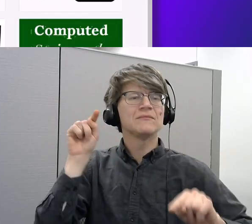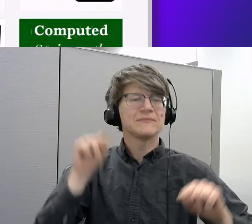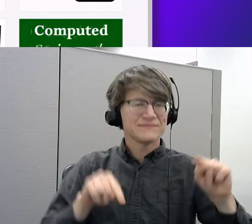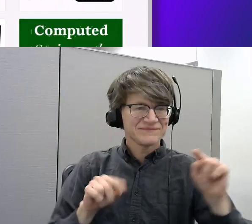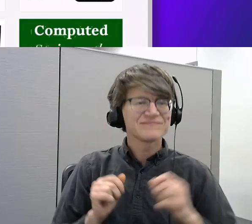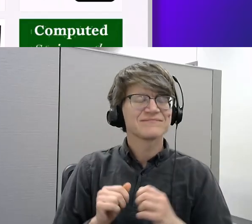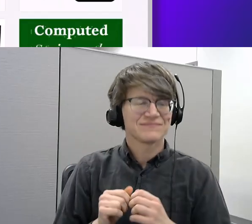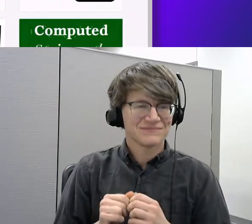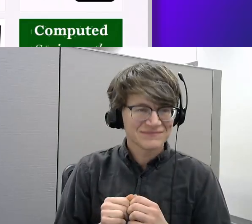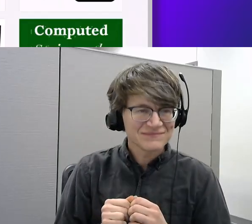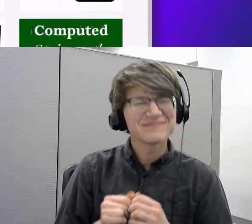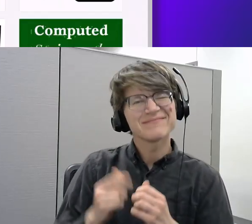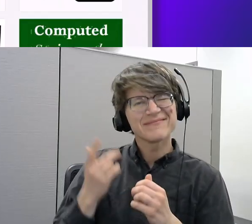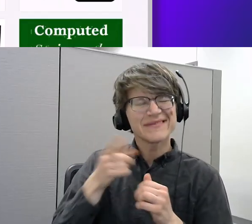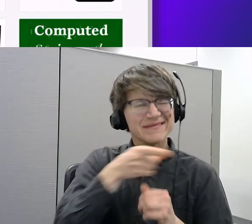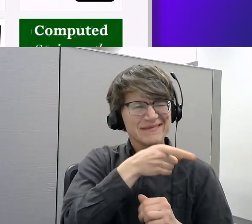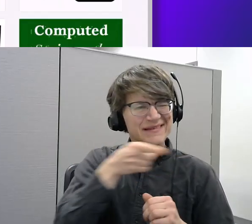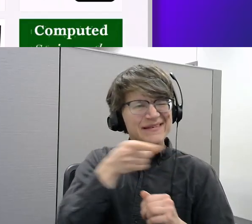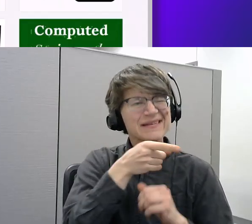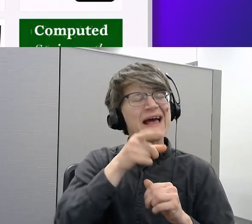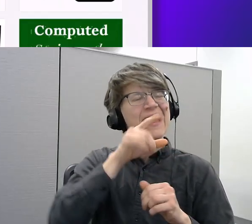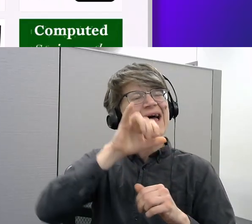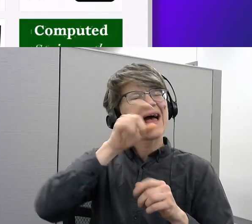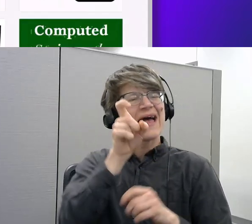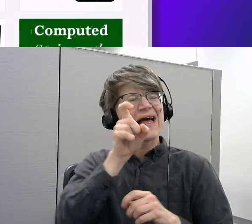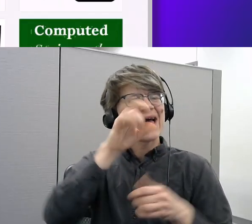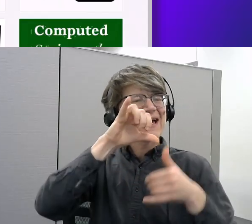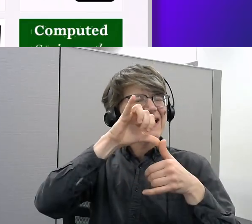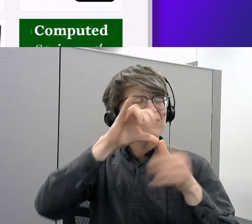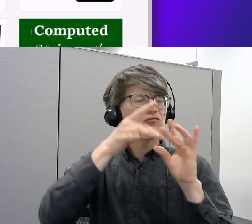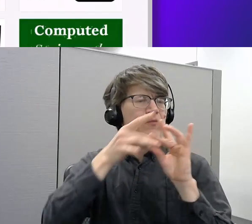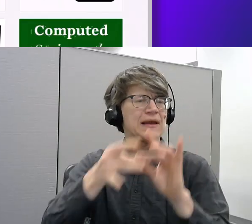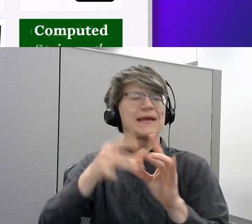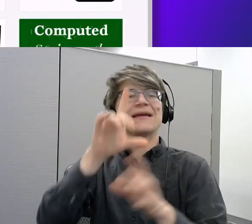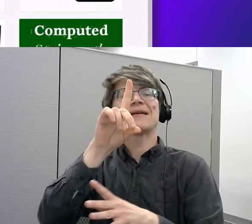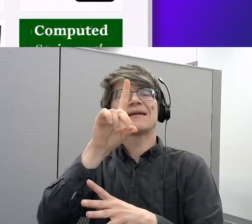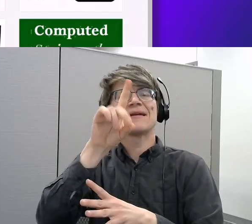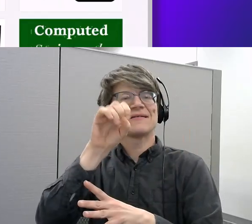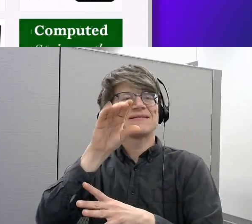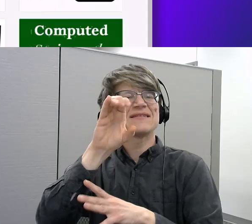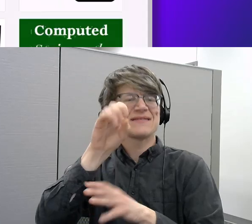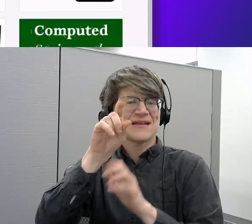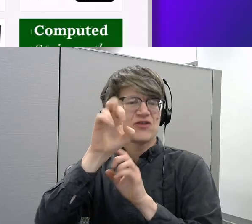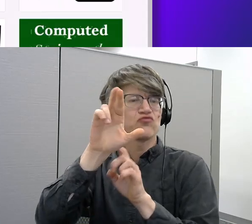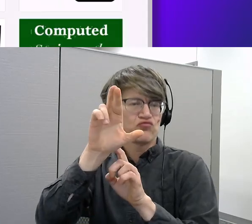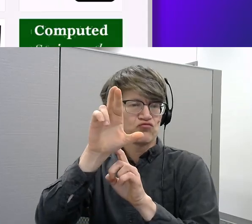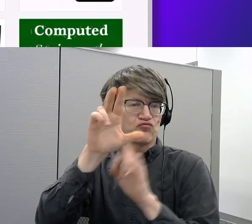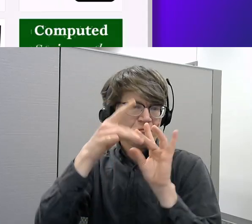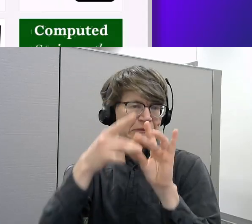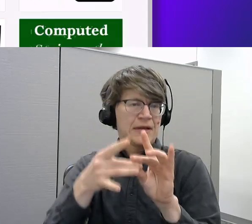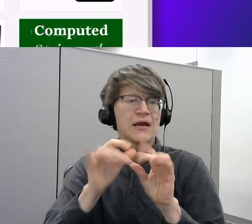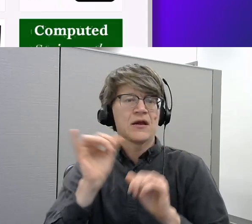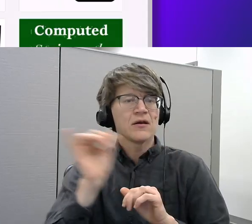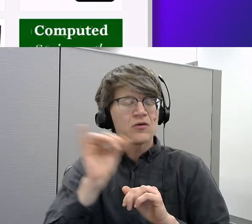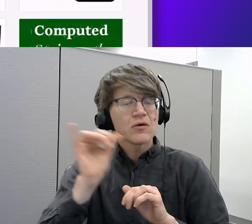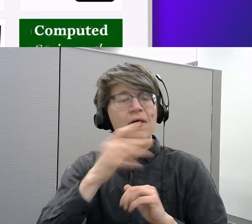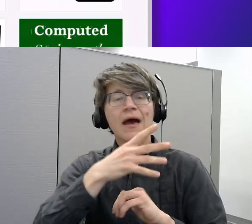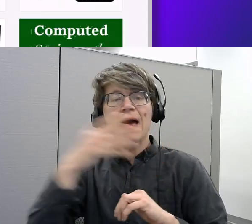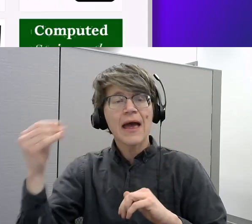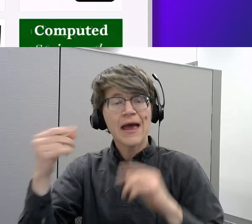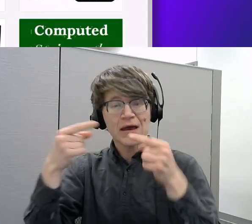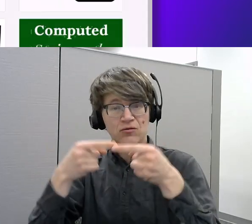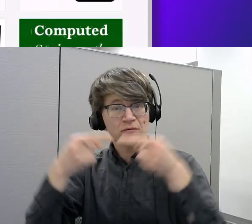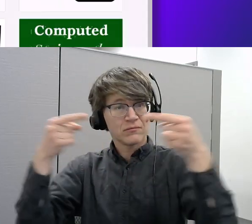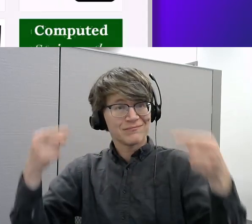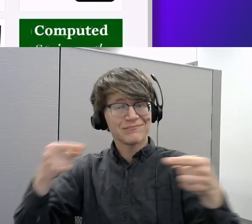and descenders as well. And I specifically want to cover contrast. So contrast is within the letter forms. And if you think about within the